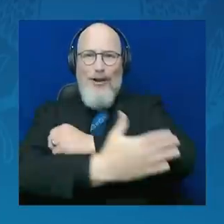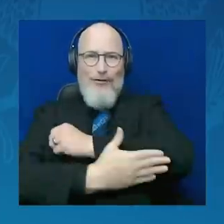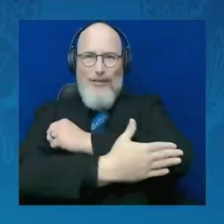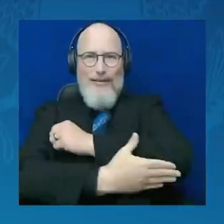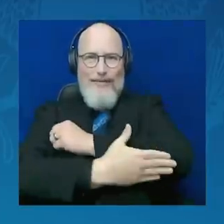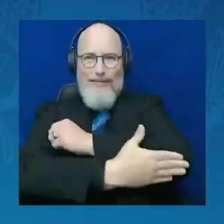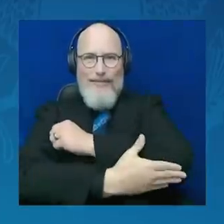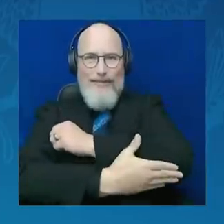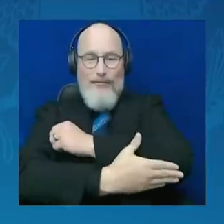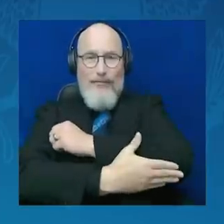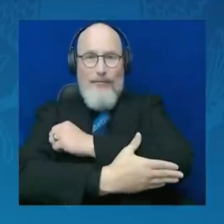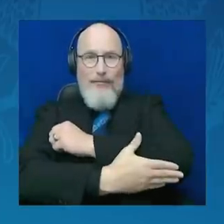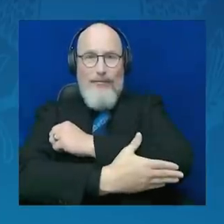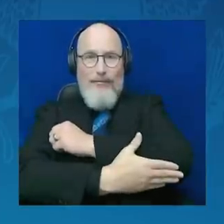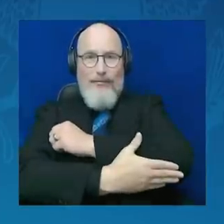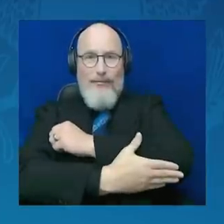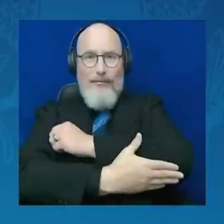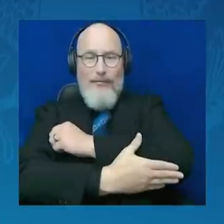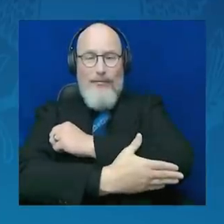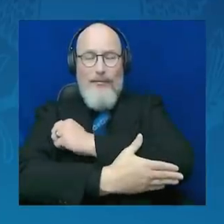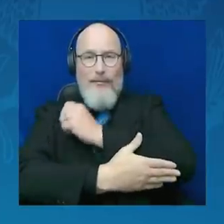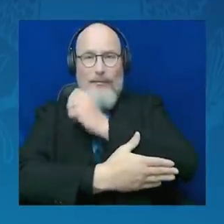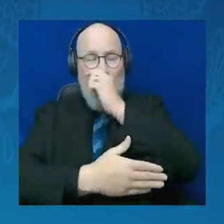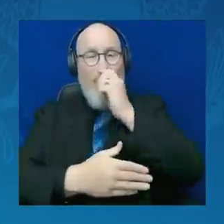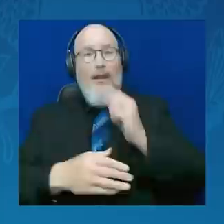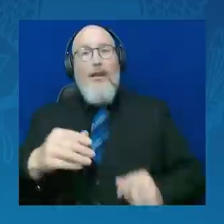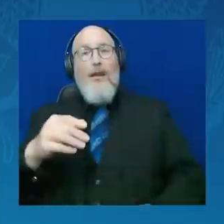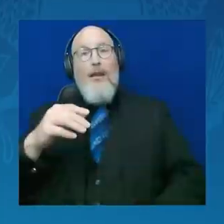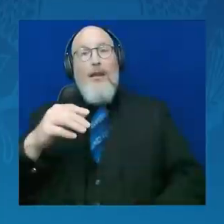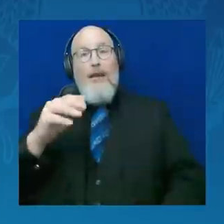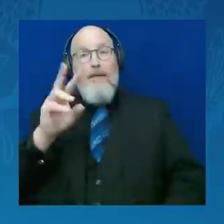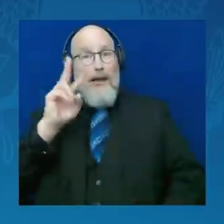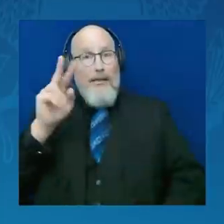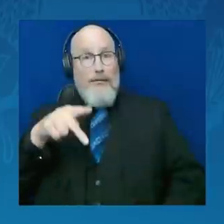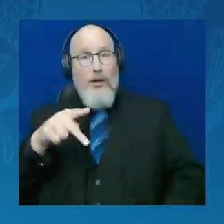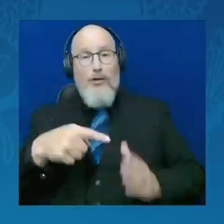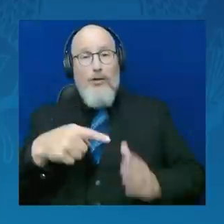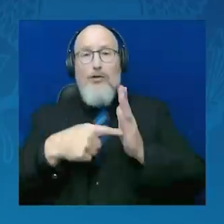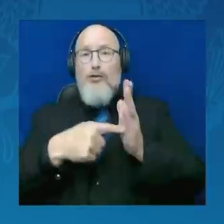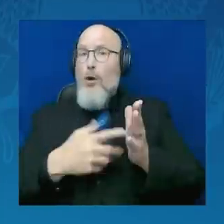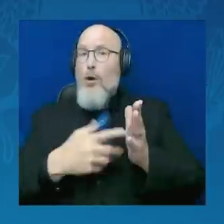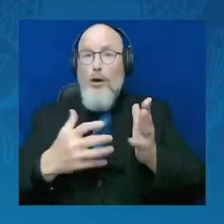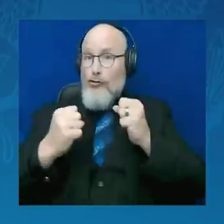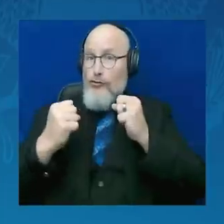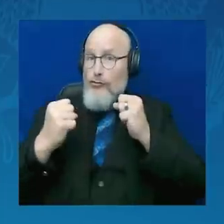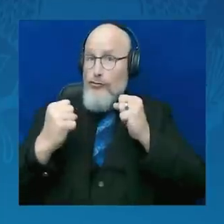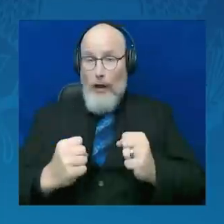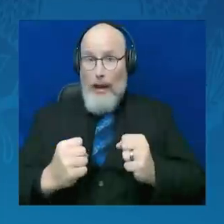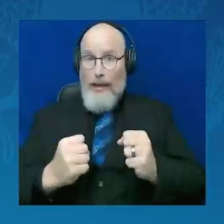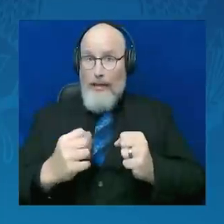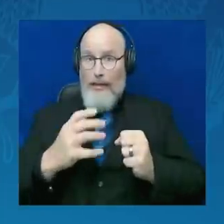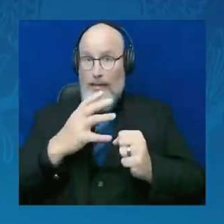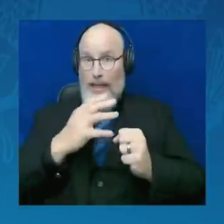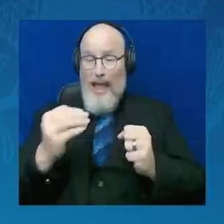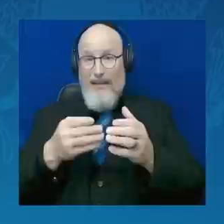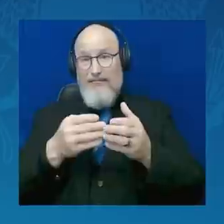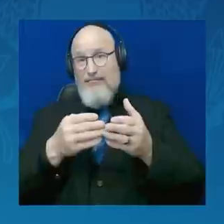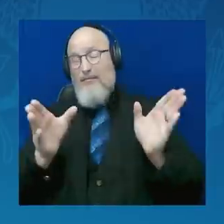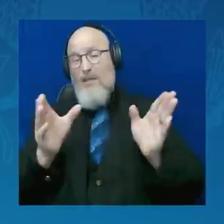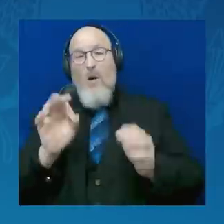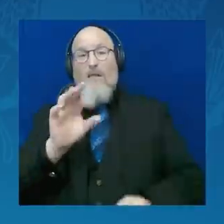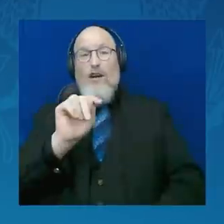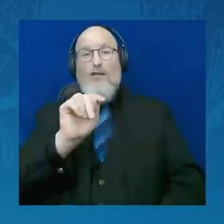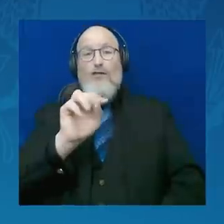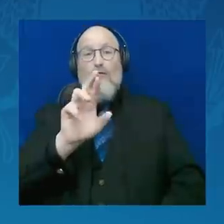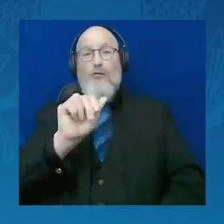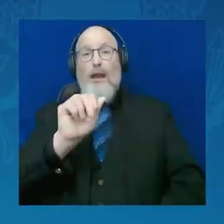And she's demonstrating the strength and depth of the Atlantic, transatlantic, and allied